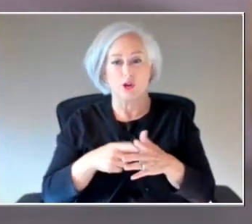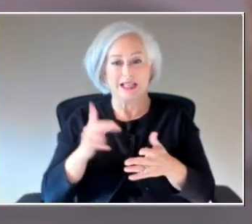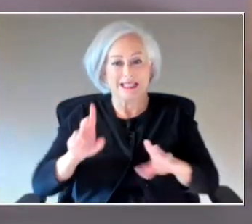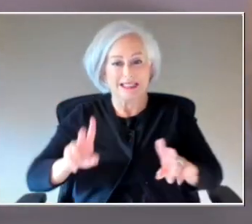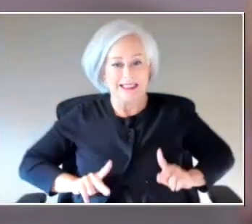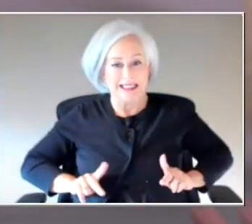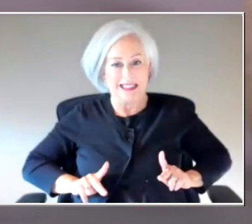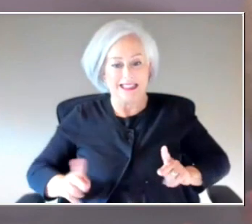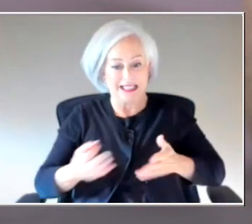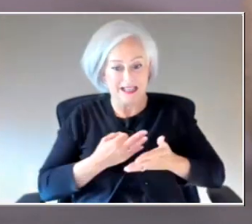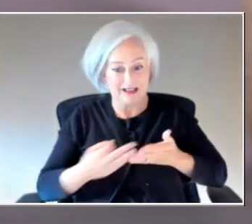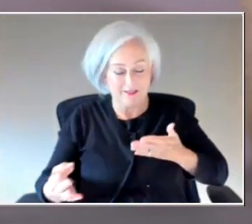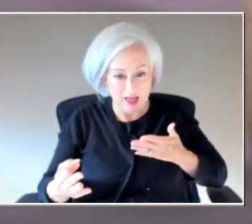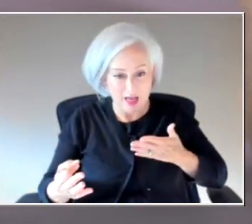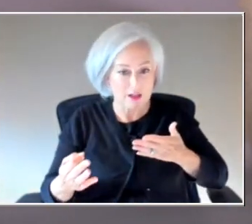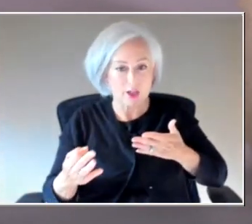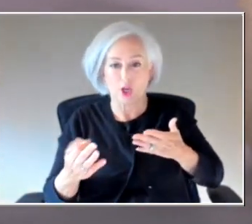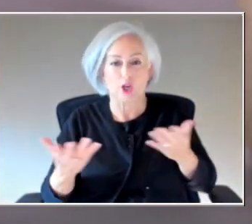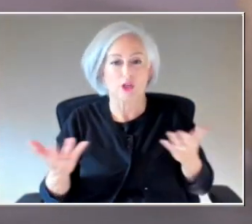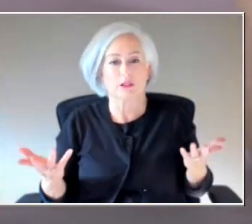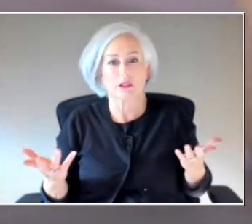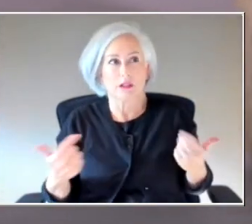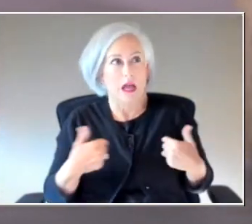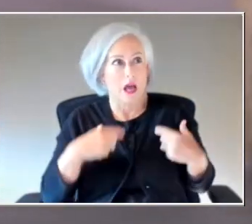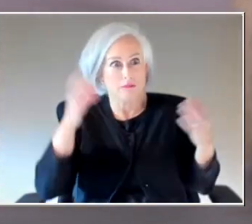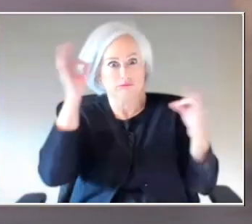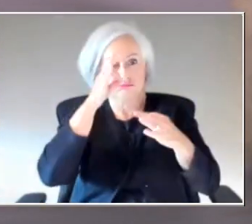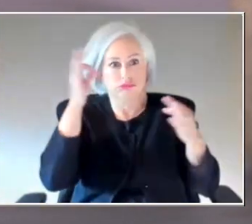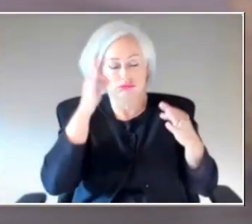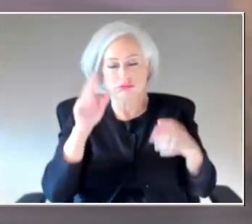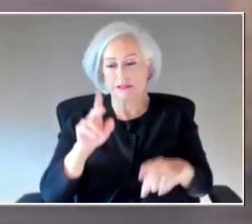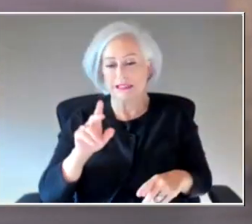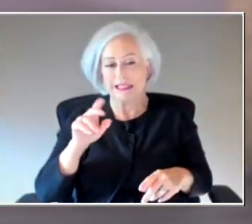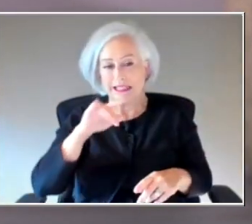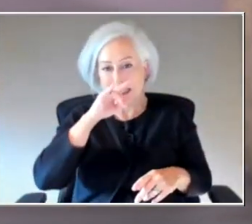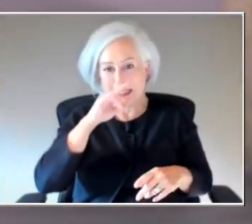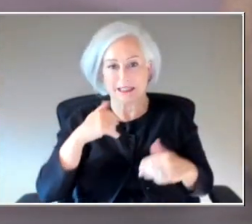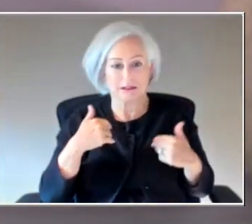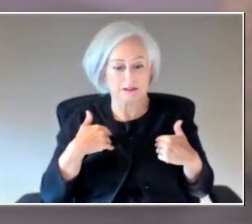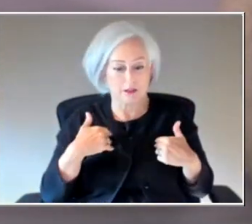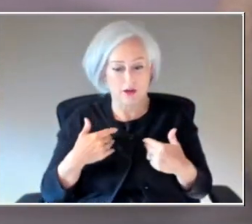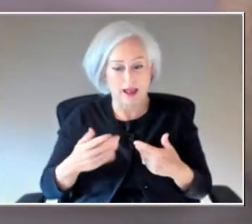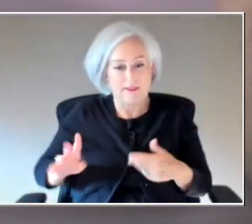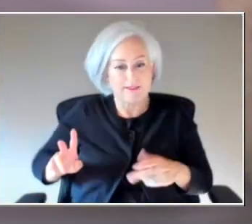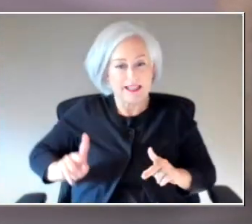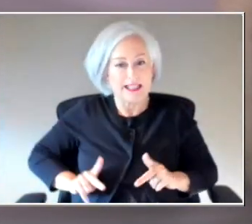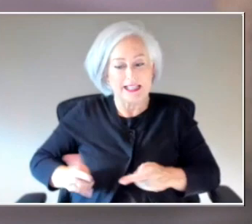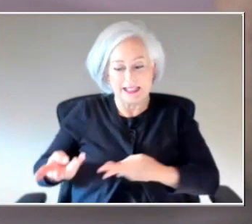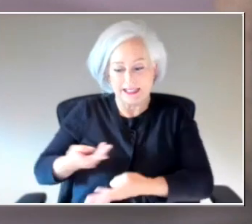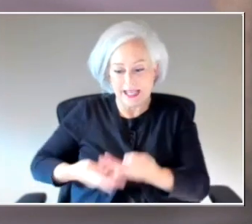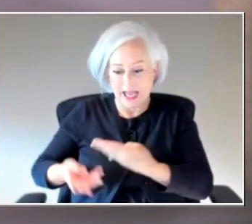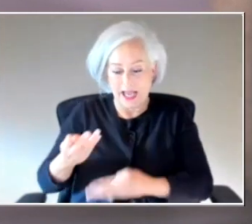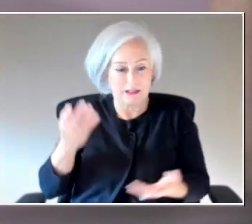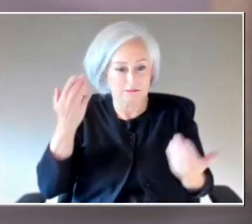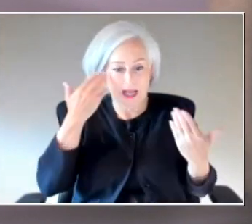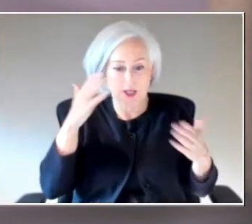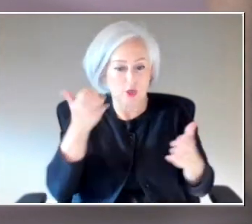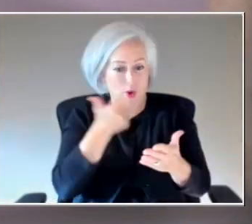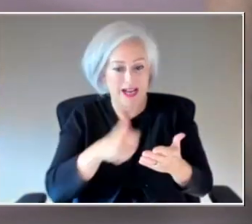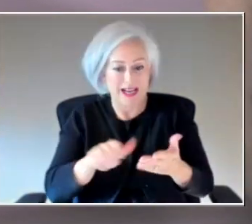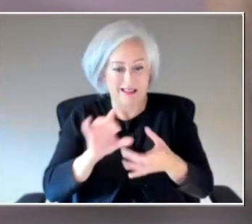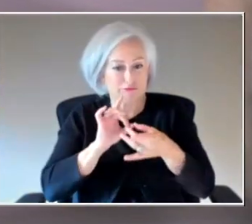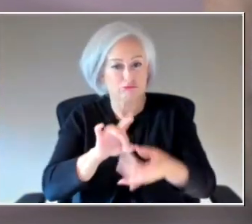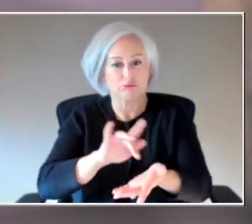very ignorant to this world. My world had never been opened up to pediatric, medical, anything, nothing. So it was,